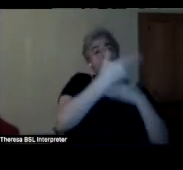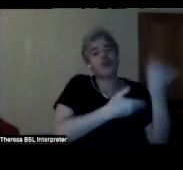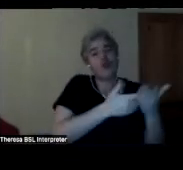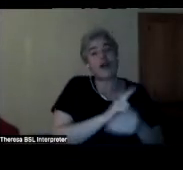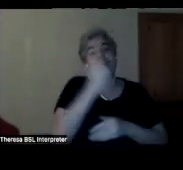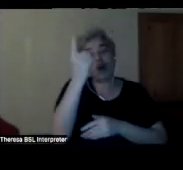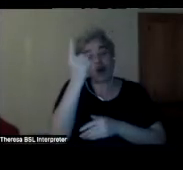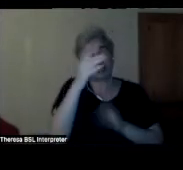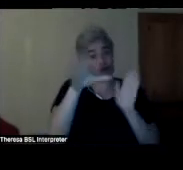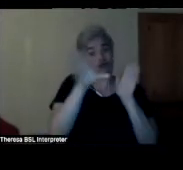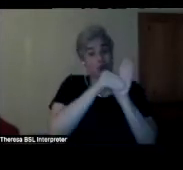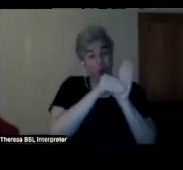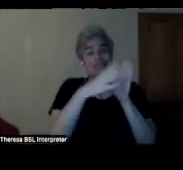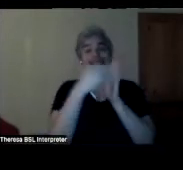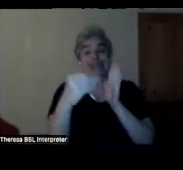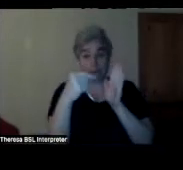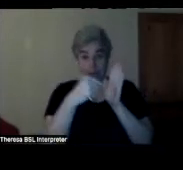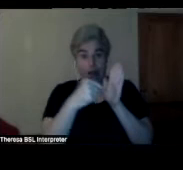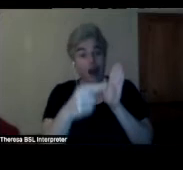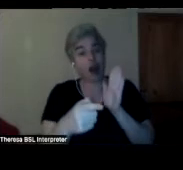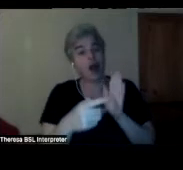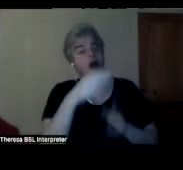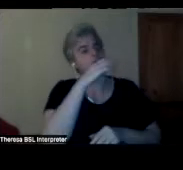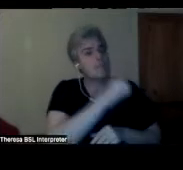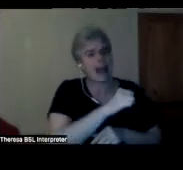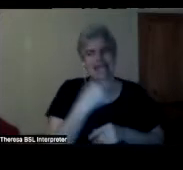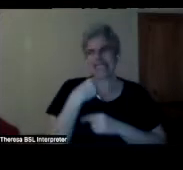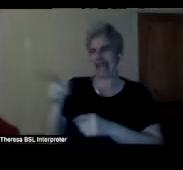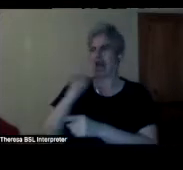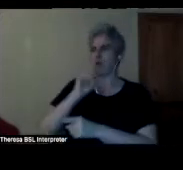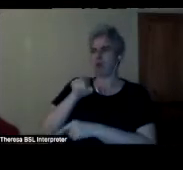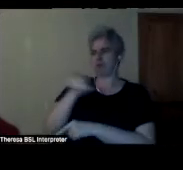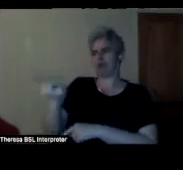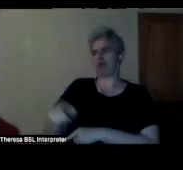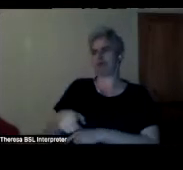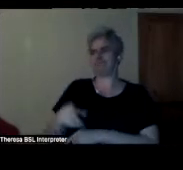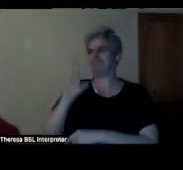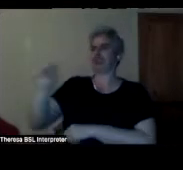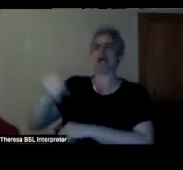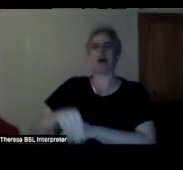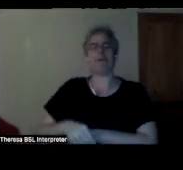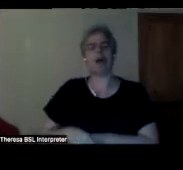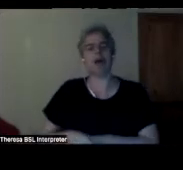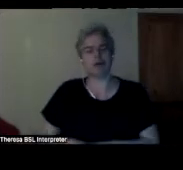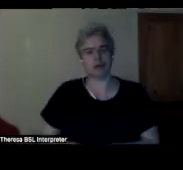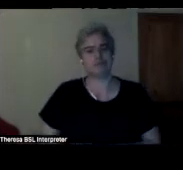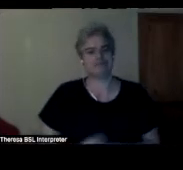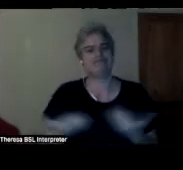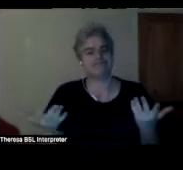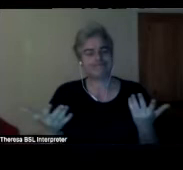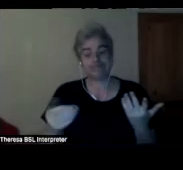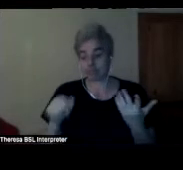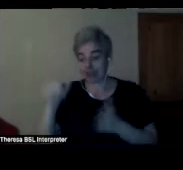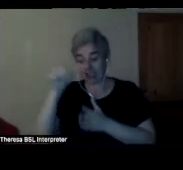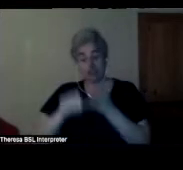first recorded example of a man telling a woman to shut up, at the